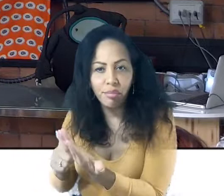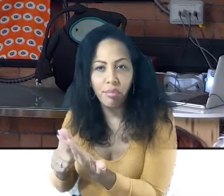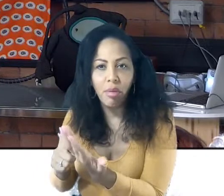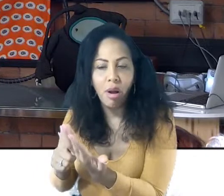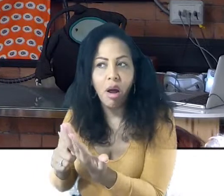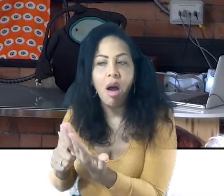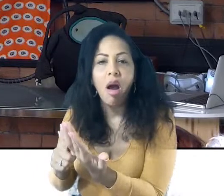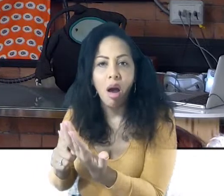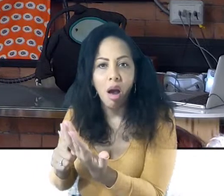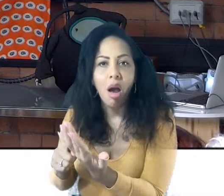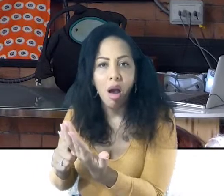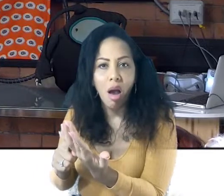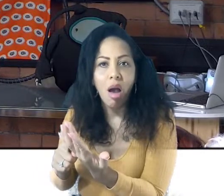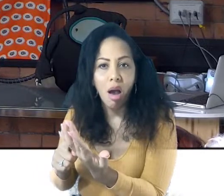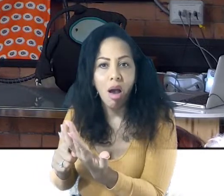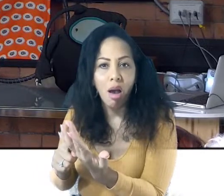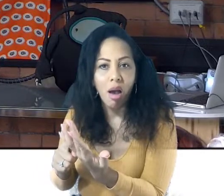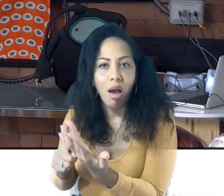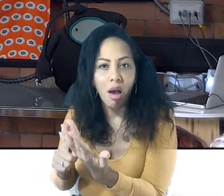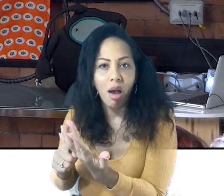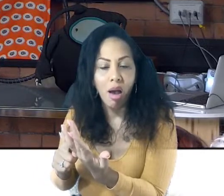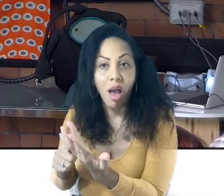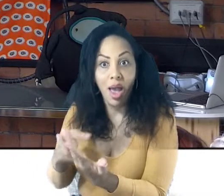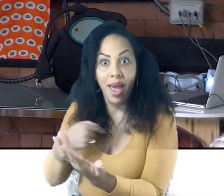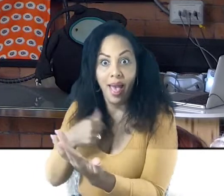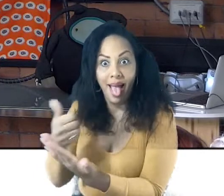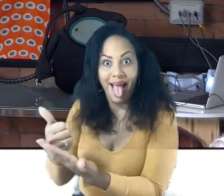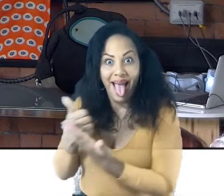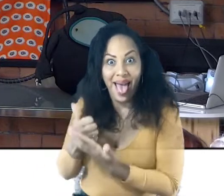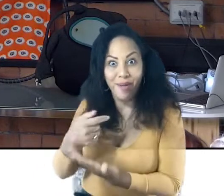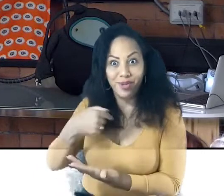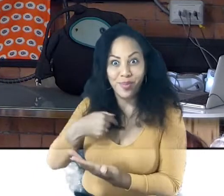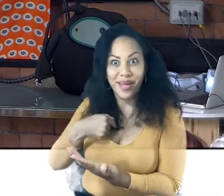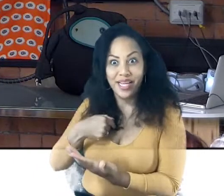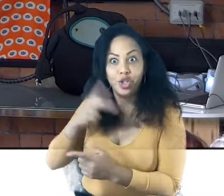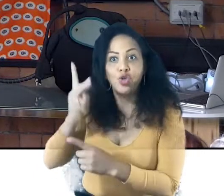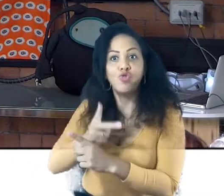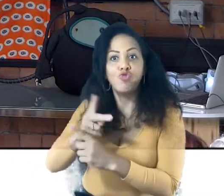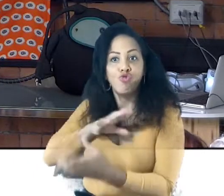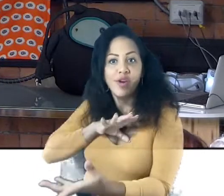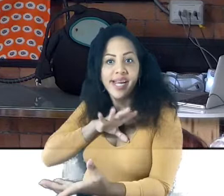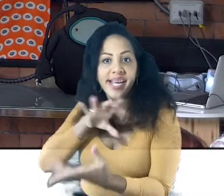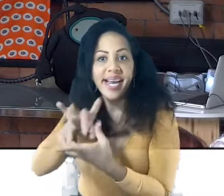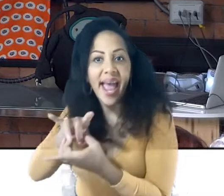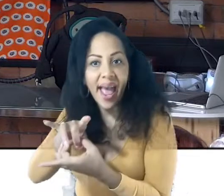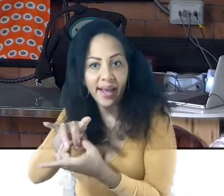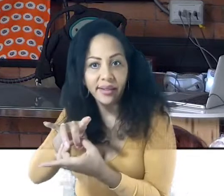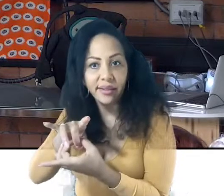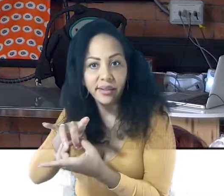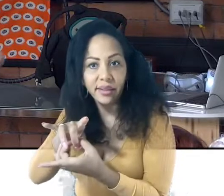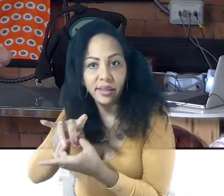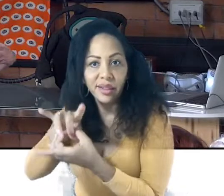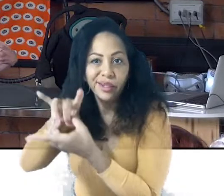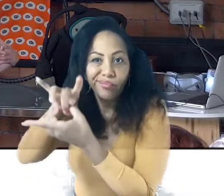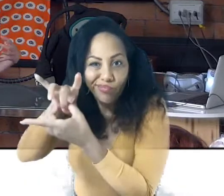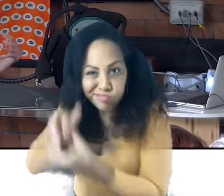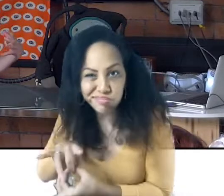like I reconnected properly with where I was from. So the conversations